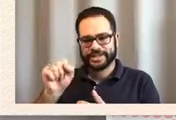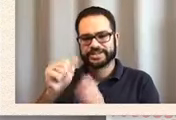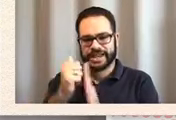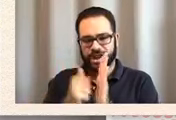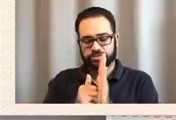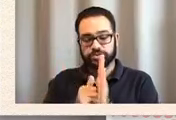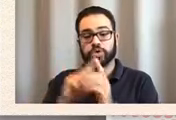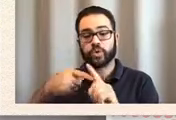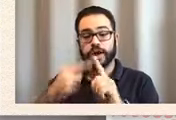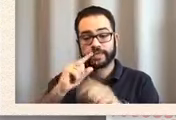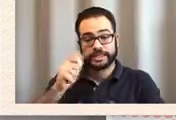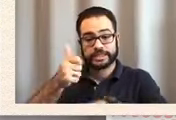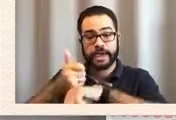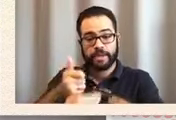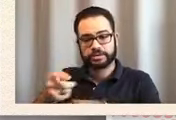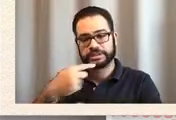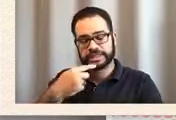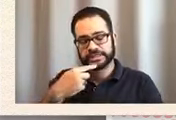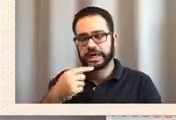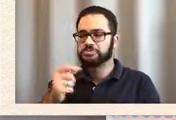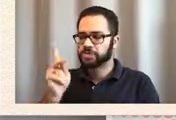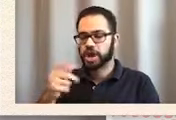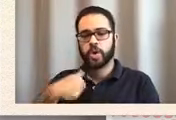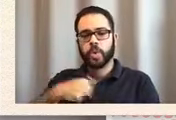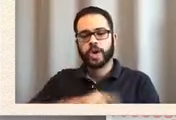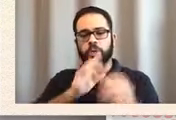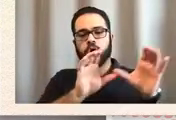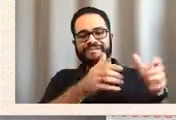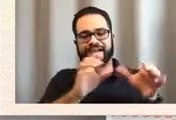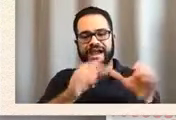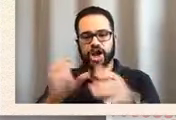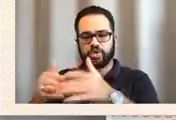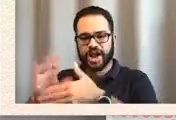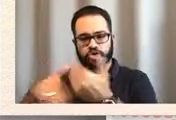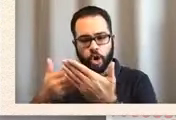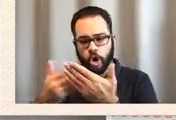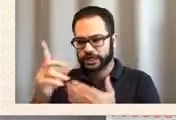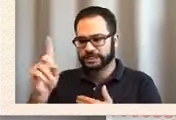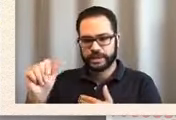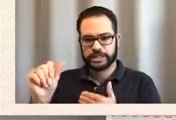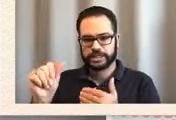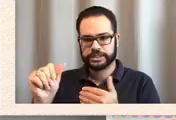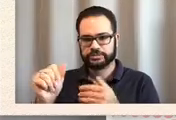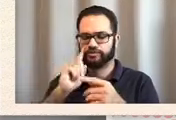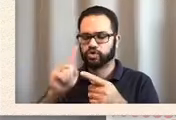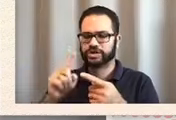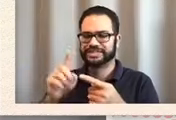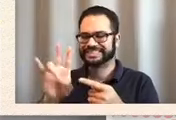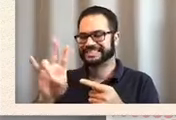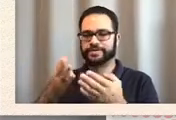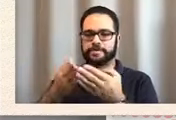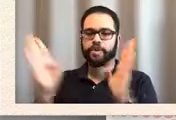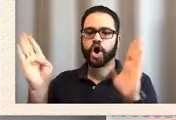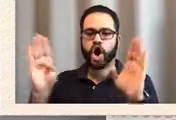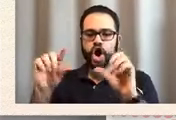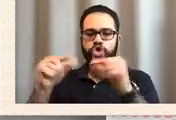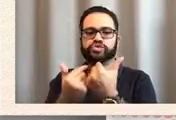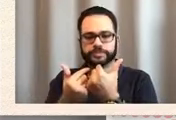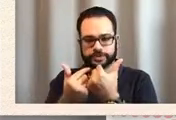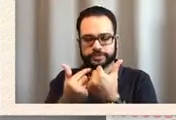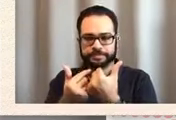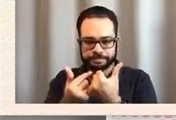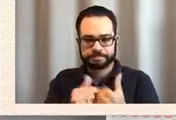they basically said, okay, we're going to categorize all disabilities into 7 broad groups. And so with that, they